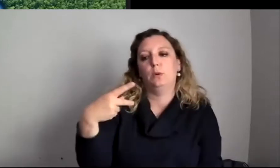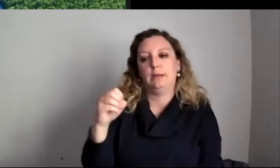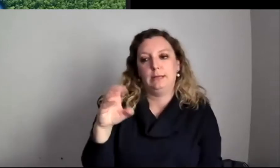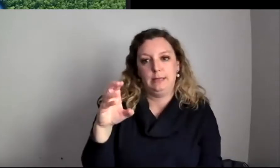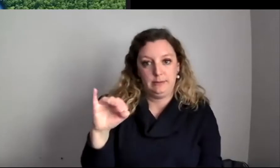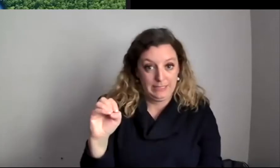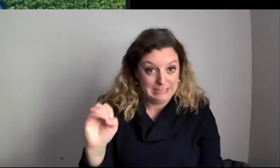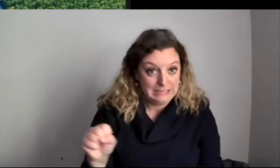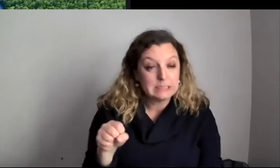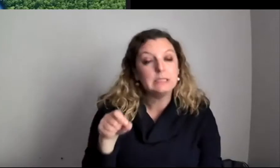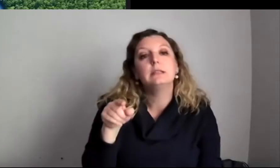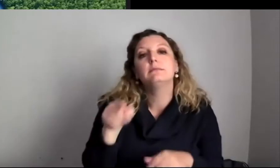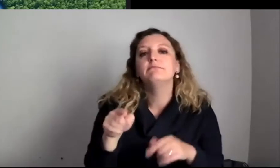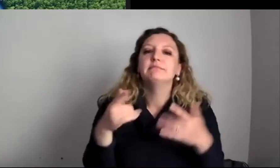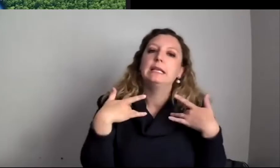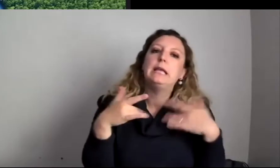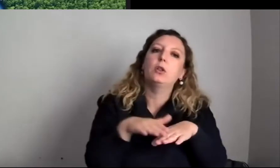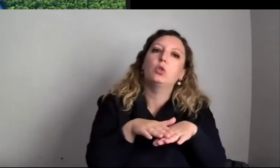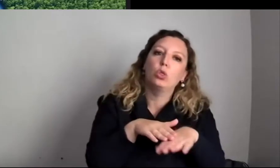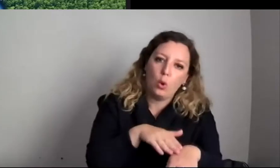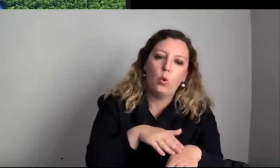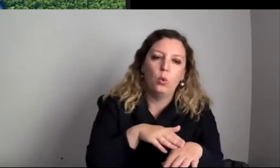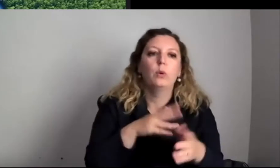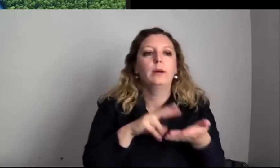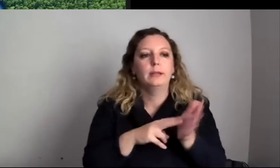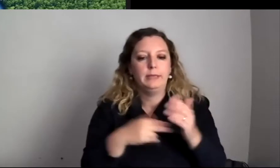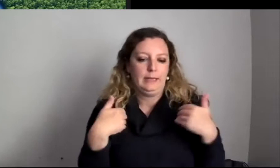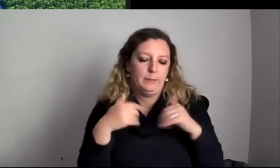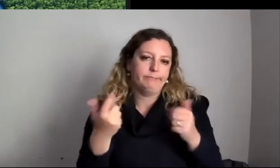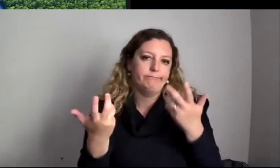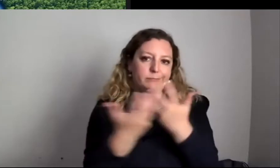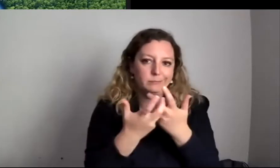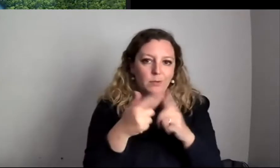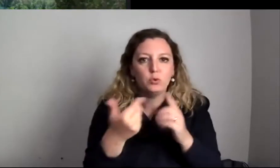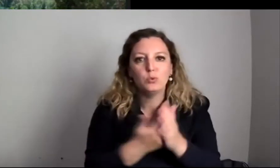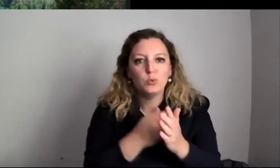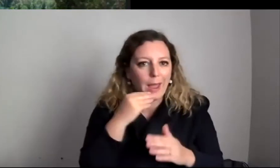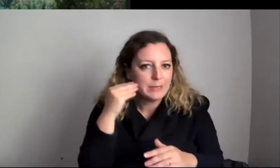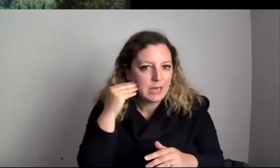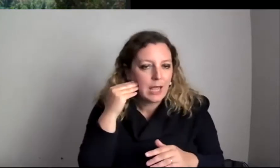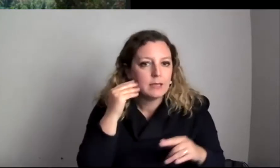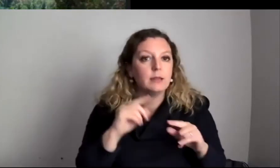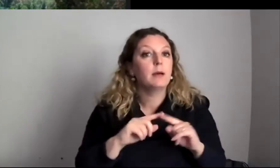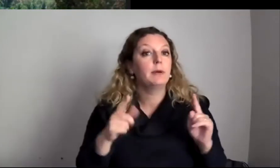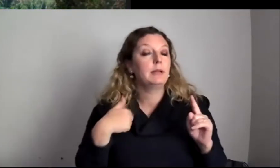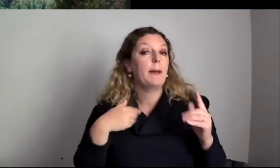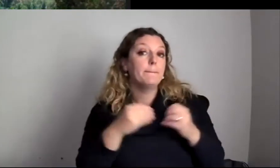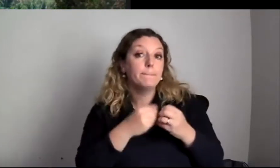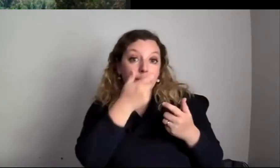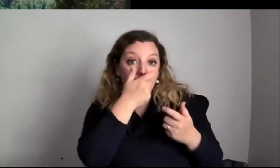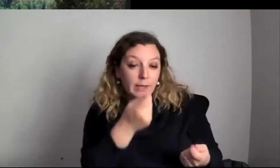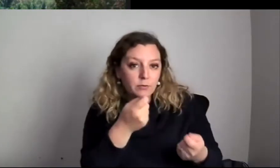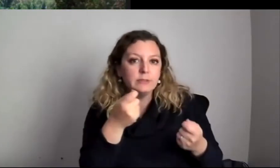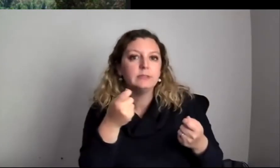However, these are generally pretty gradual, pretty slow, allows animals to adapt to their new habitats. But what I'm more interested in are